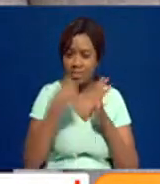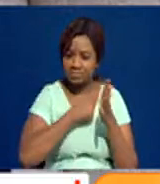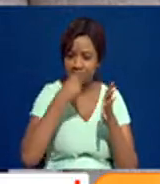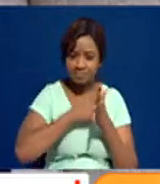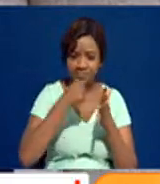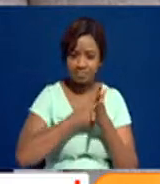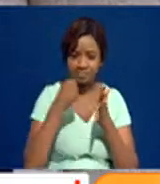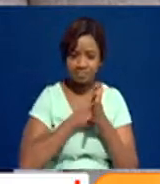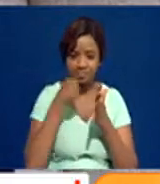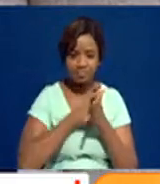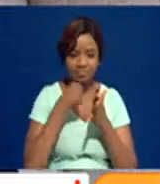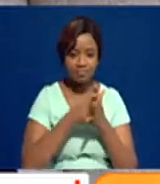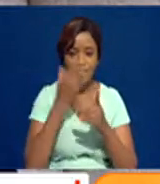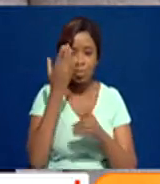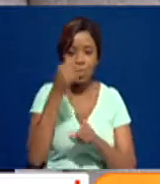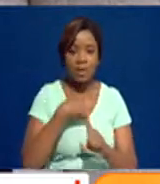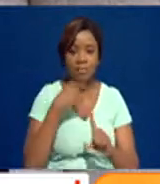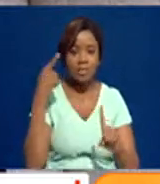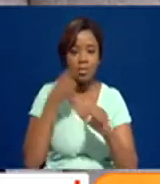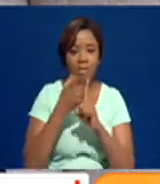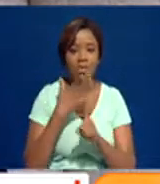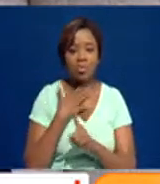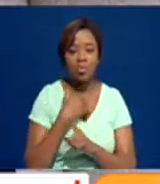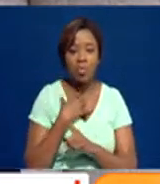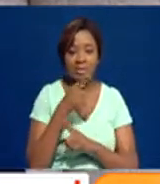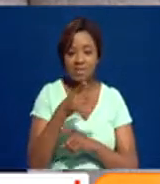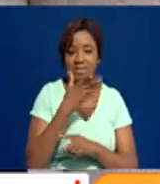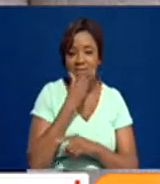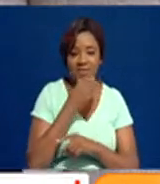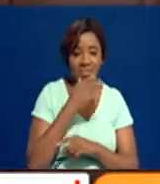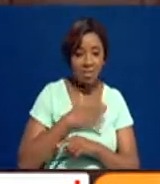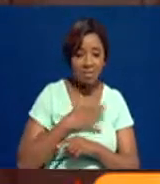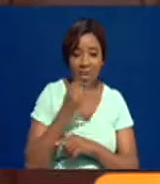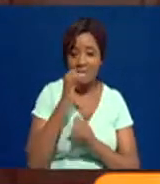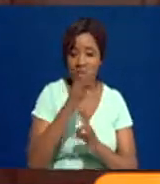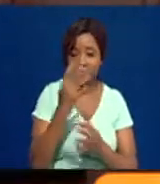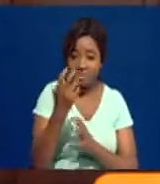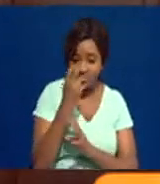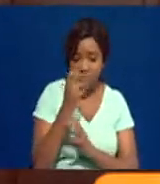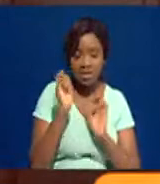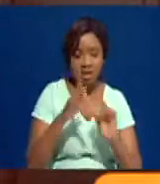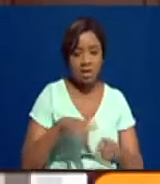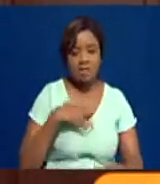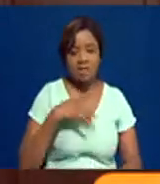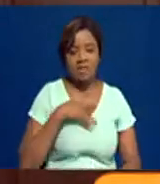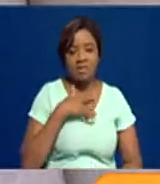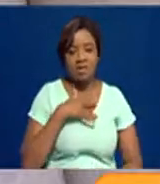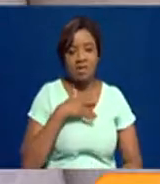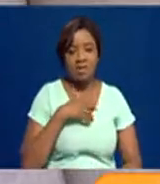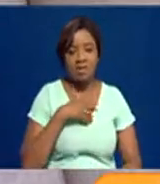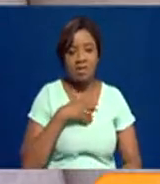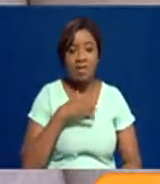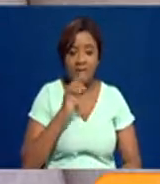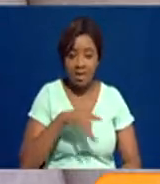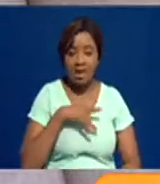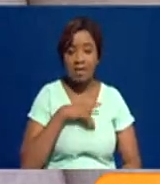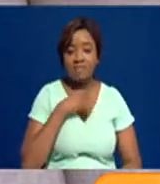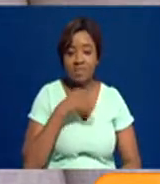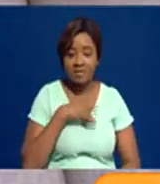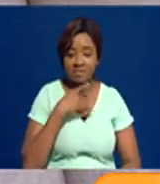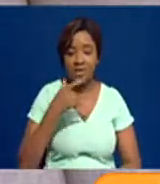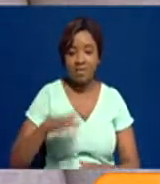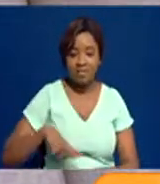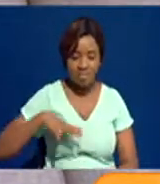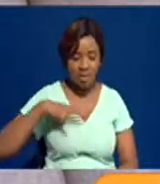because I really wanted to make him proud wherever he was. Also, we really expected to perform well because